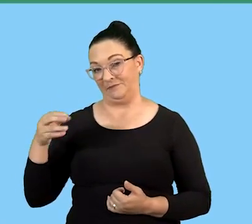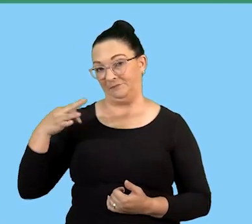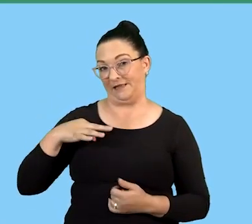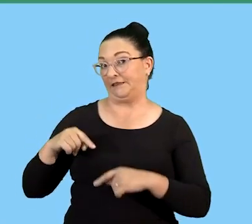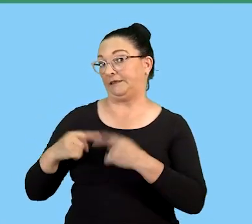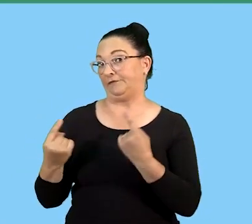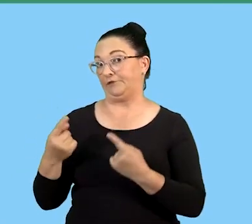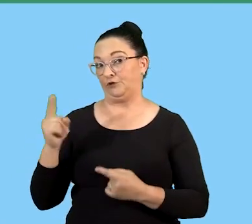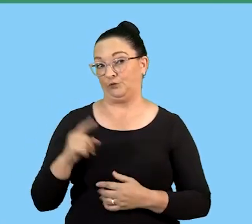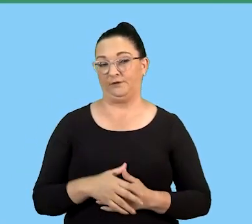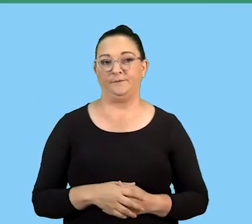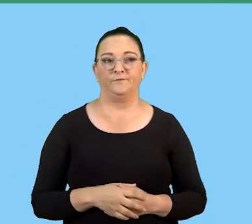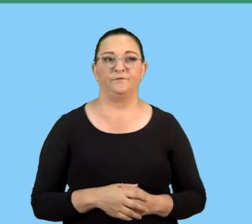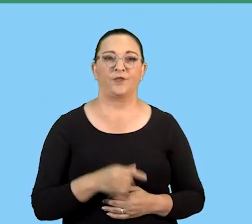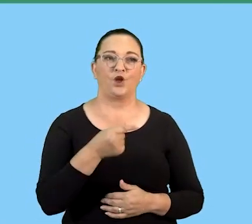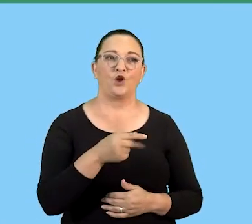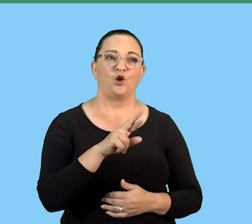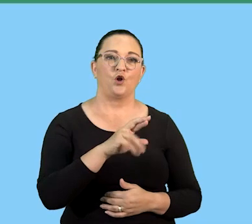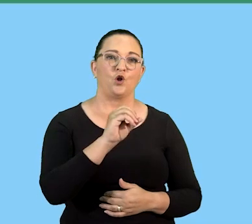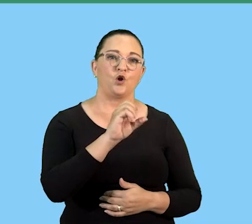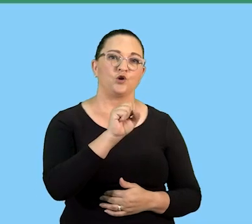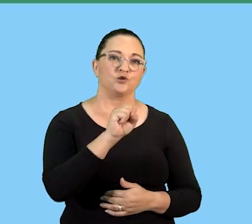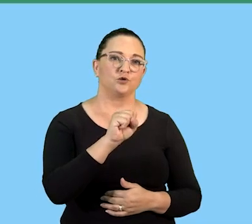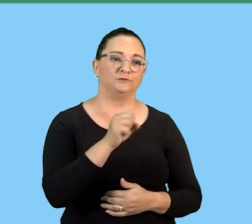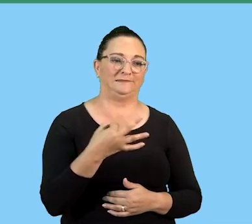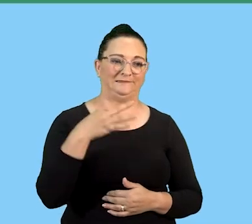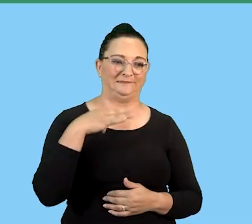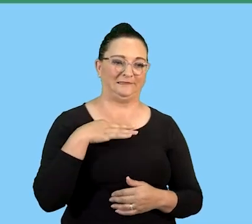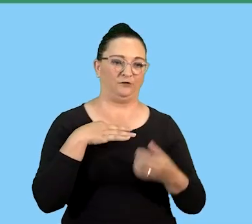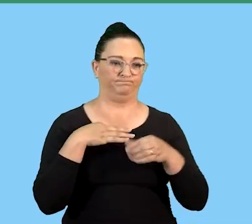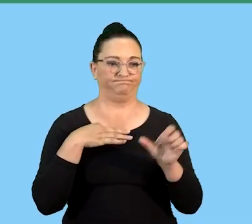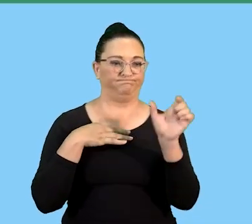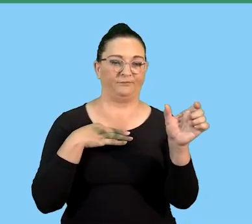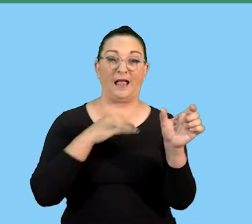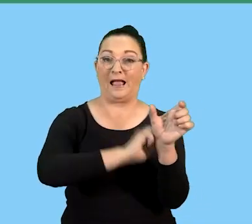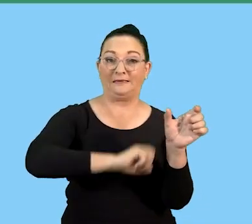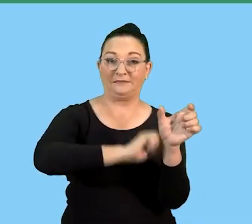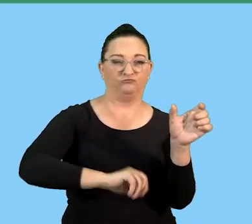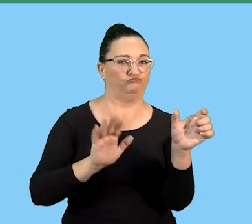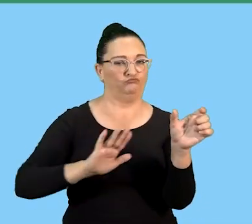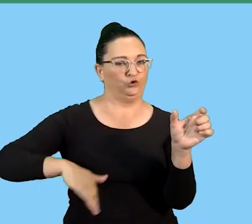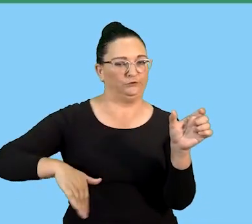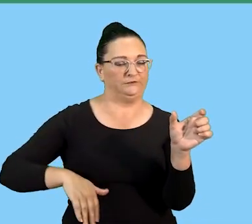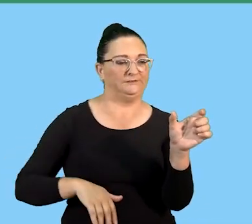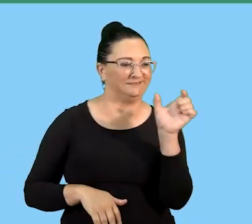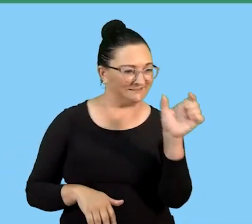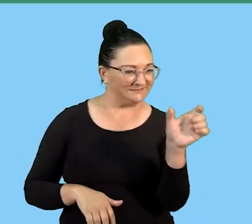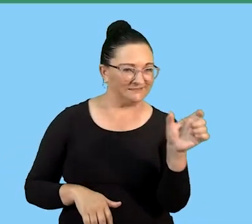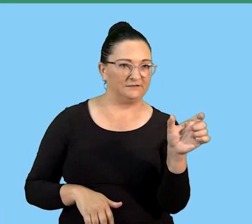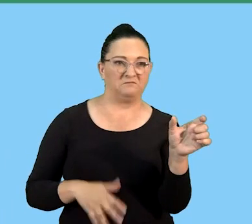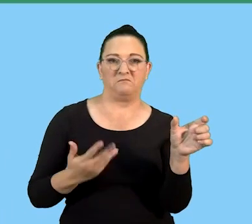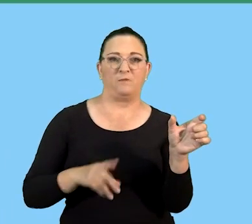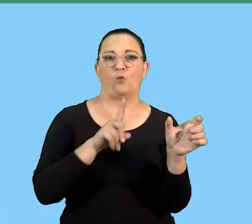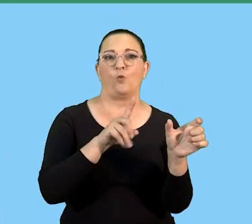is the salary earned before any deductions are made. So if I am told that I